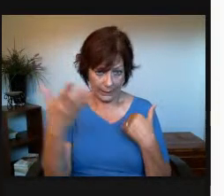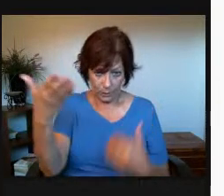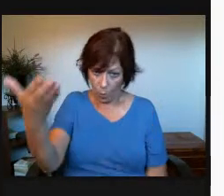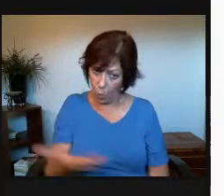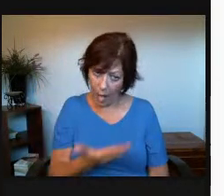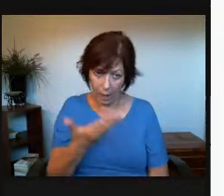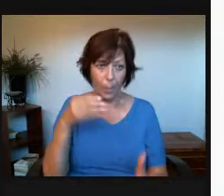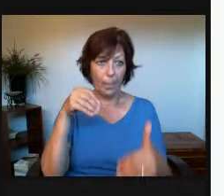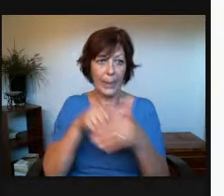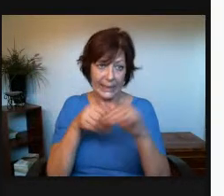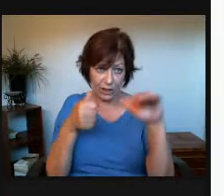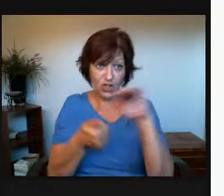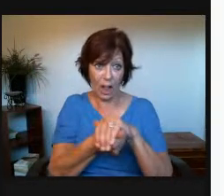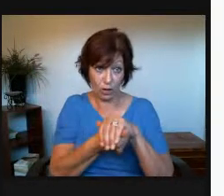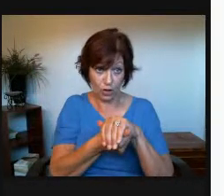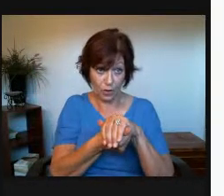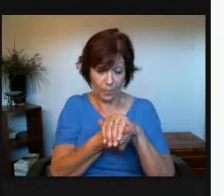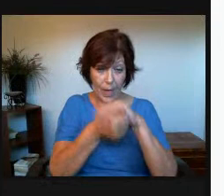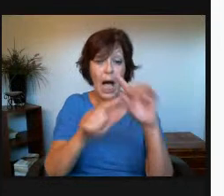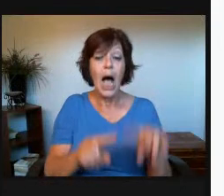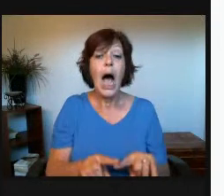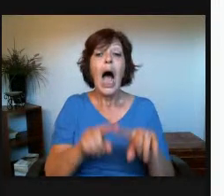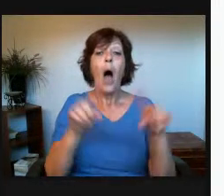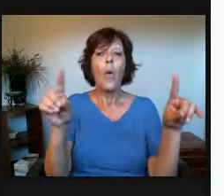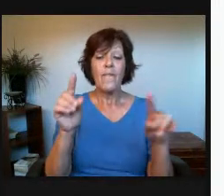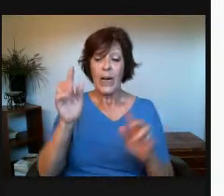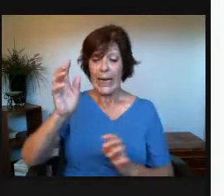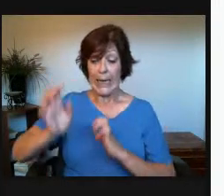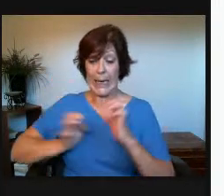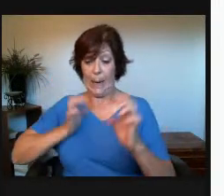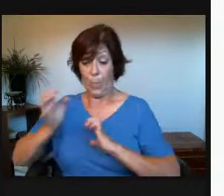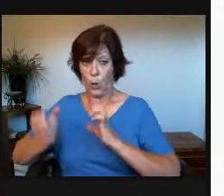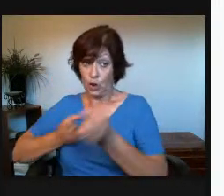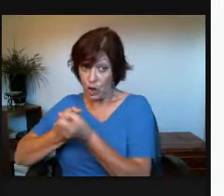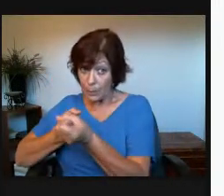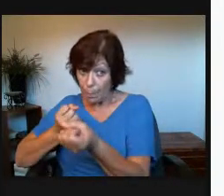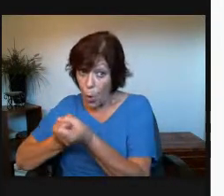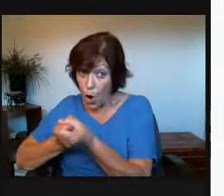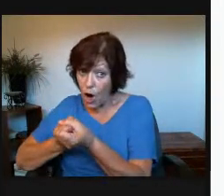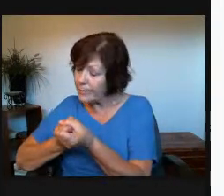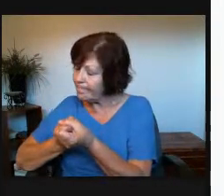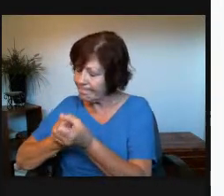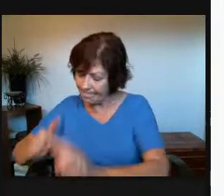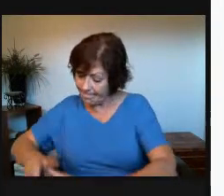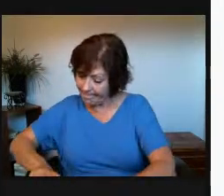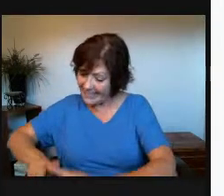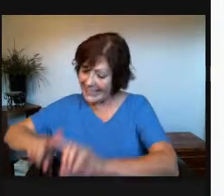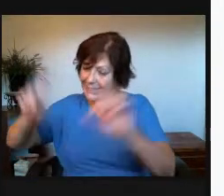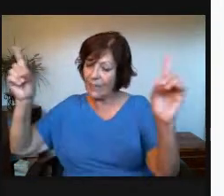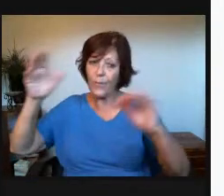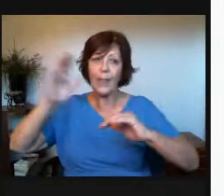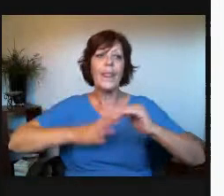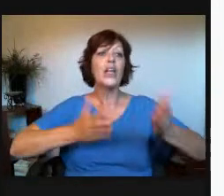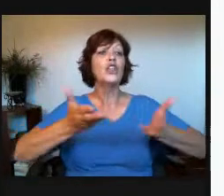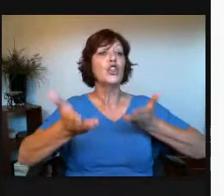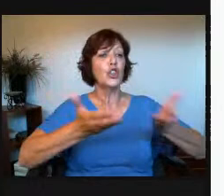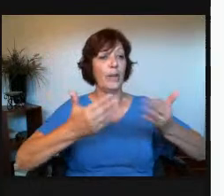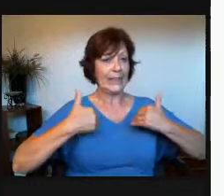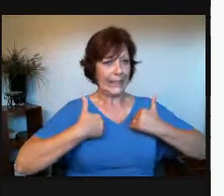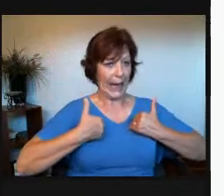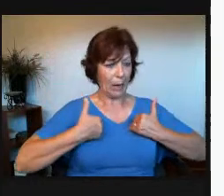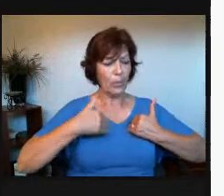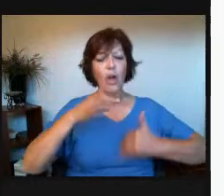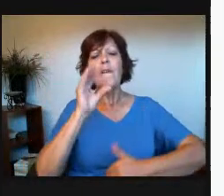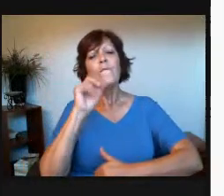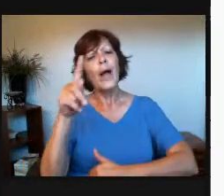in a shelter. However, emotional support animals are a completely different entity. So Frank, would you like to